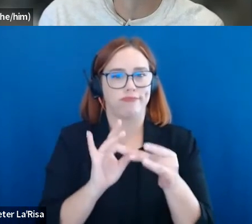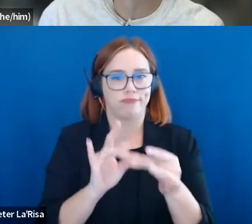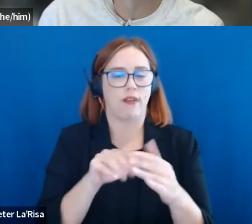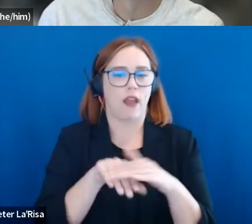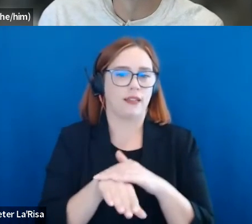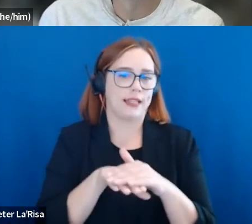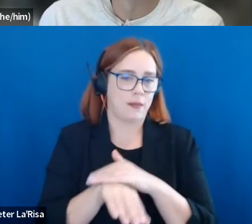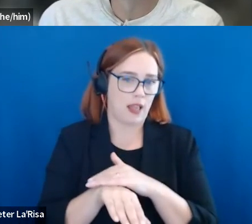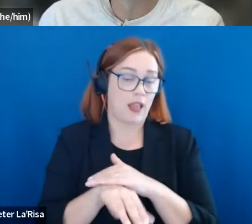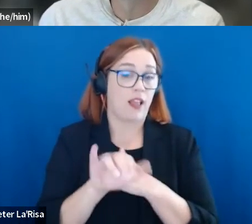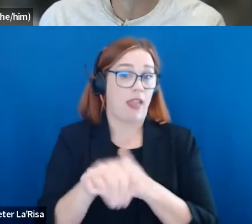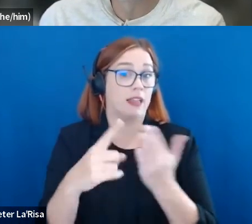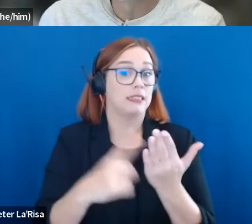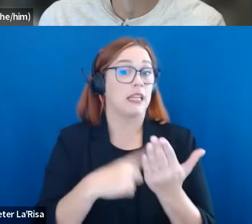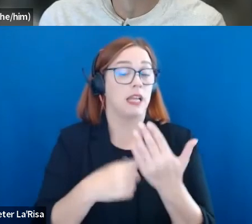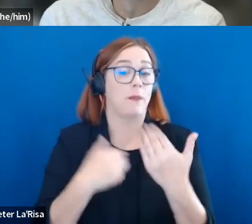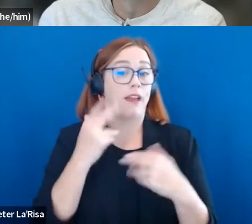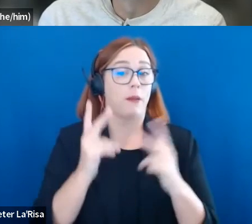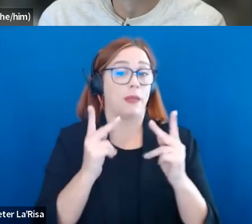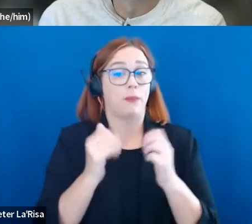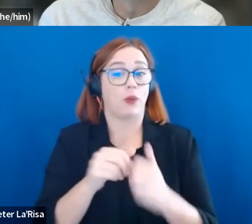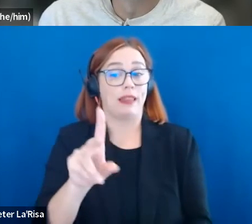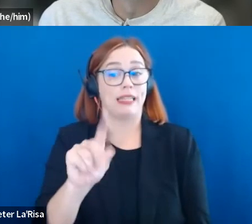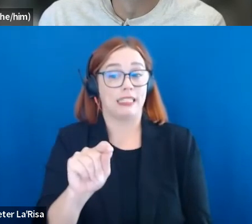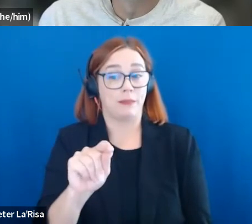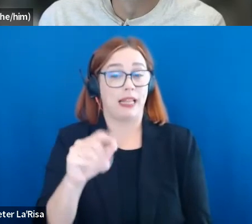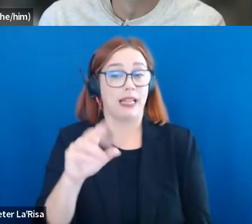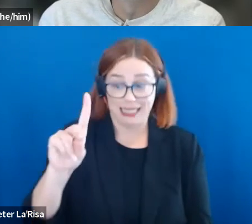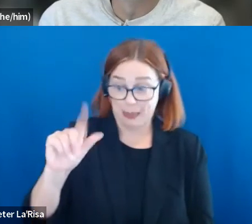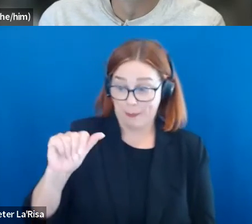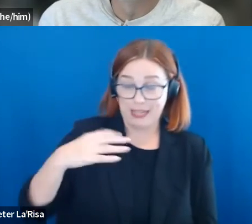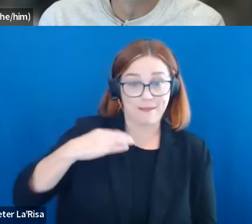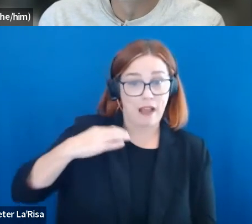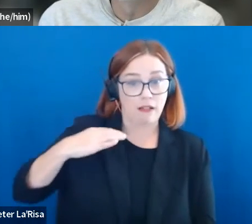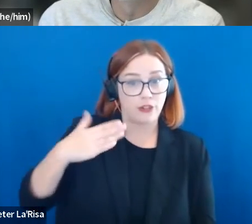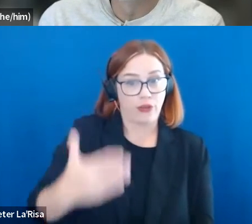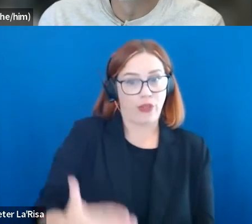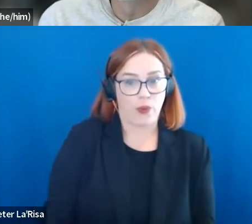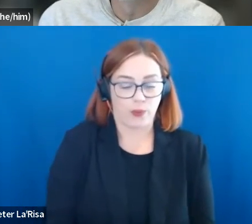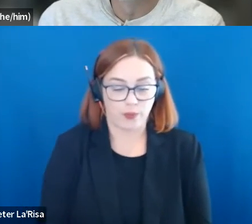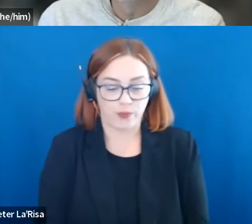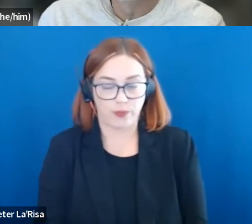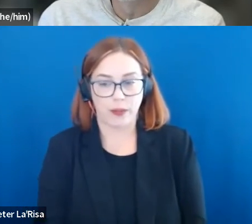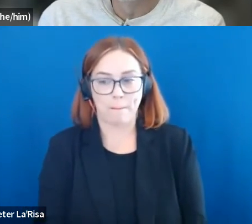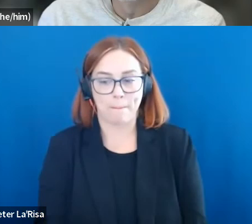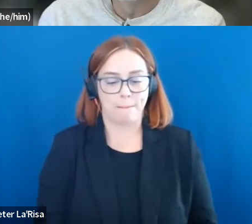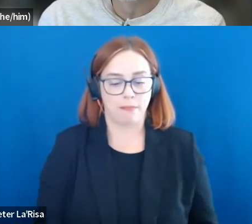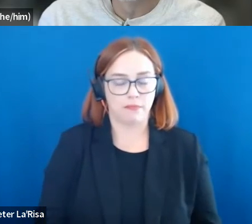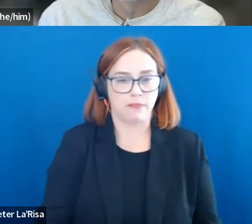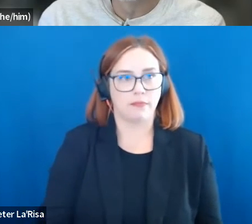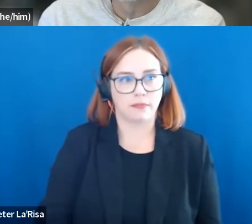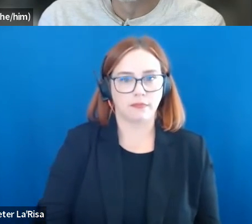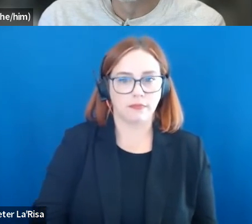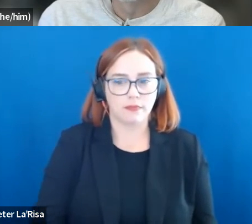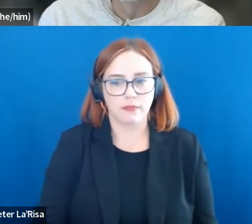disabilities wanting to volunteer. And Carl, let me ask another question about recruitment or